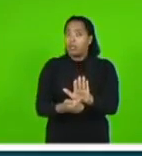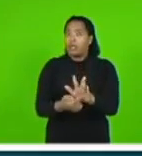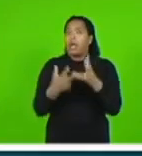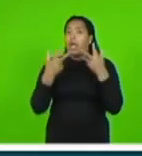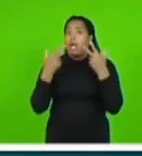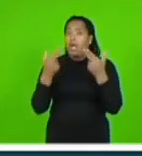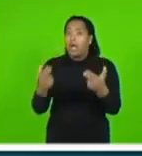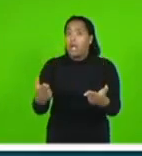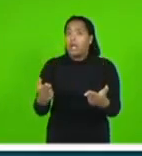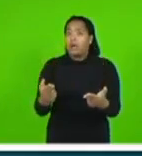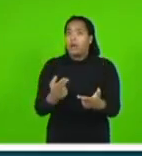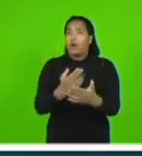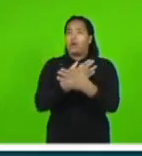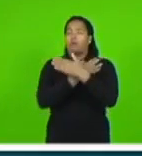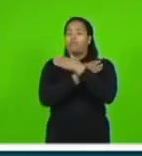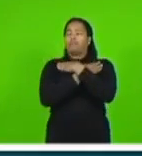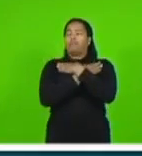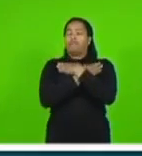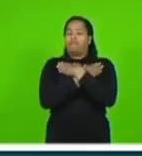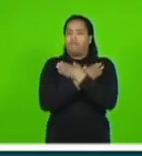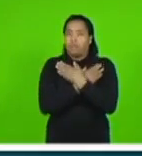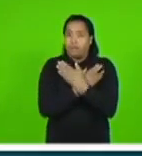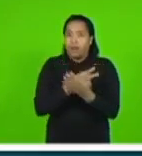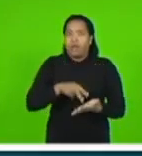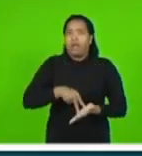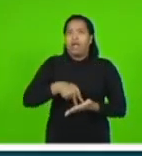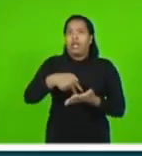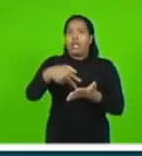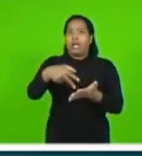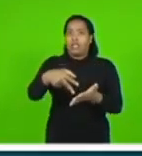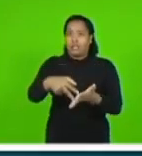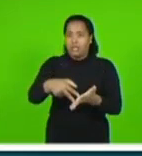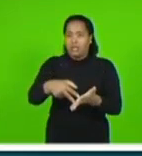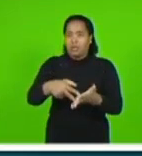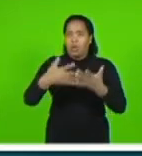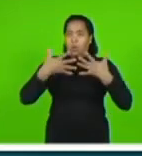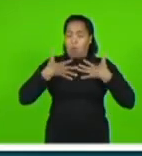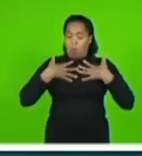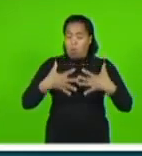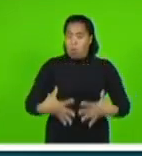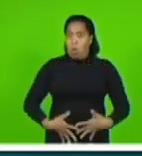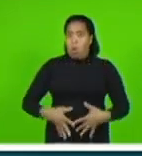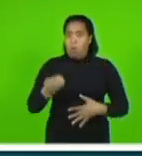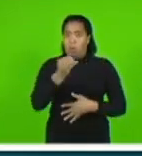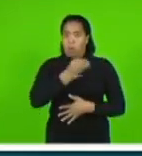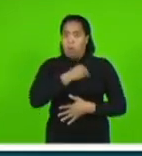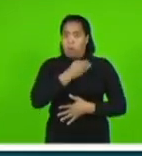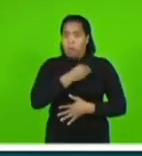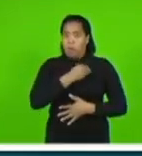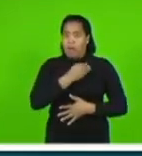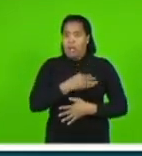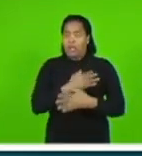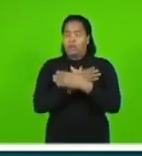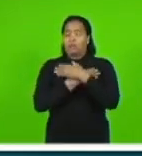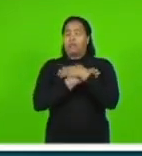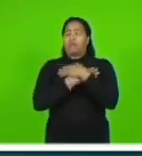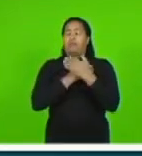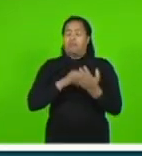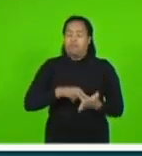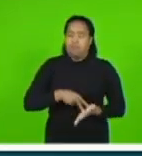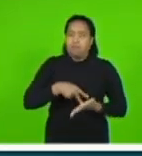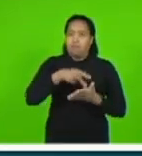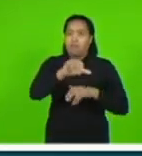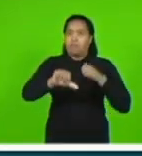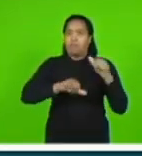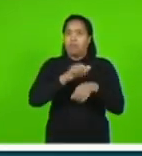1 Corinthians 15:42 says, so also is the resurrection of the dead, The body is